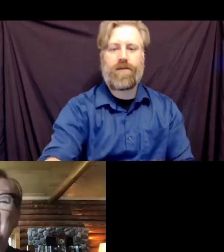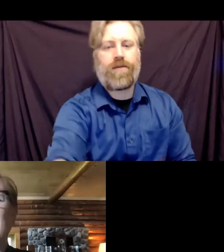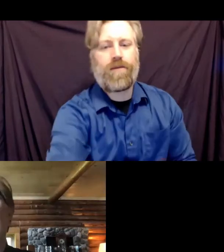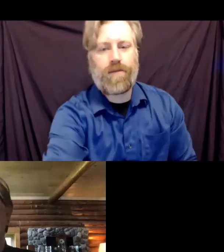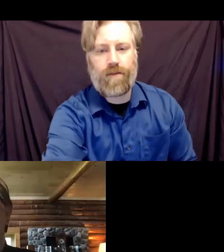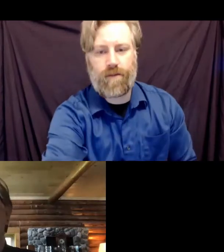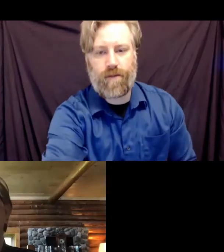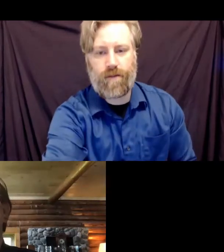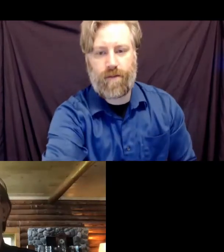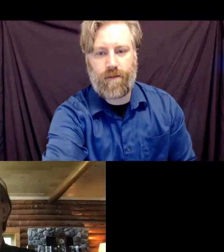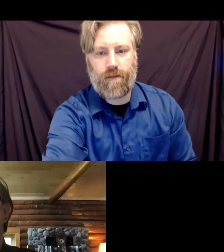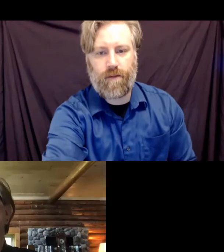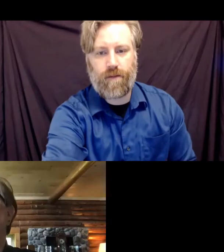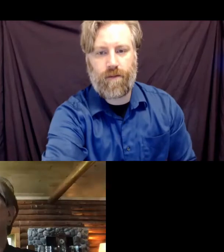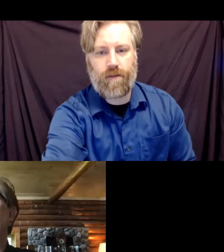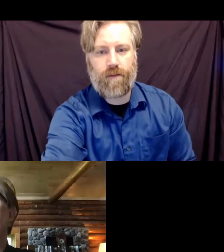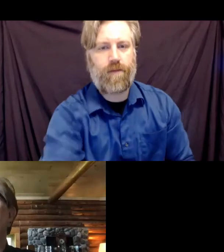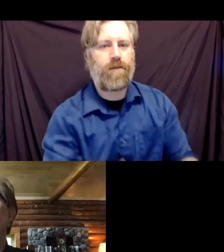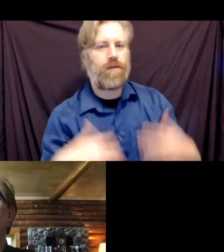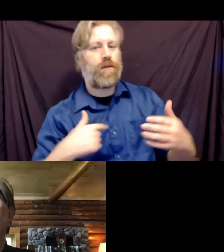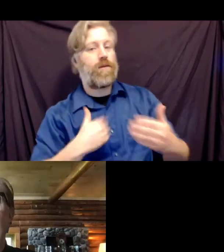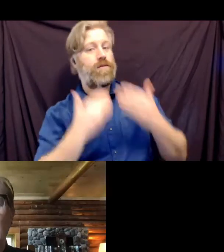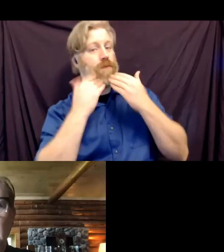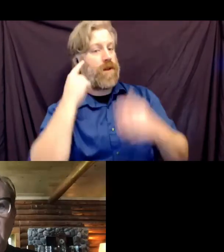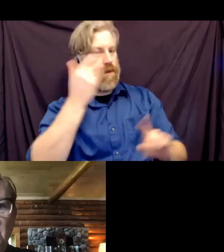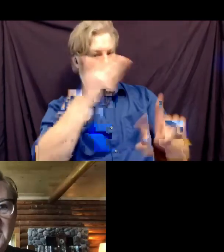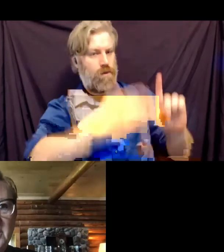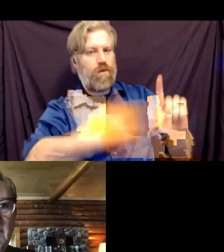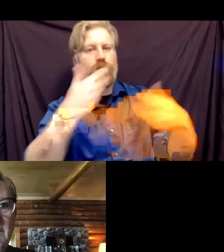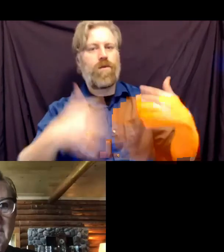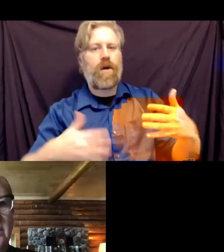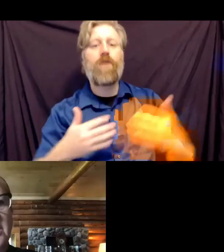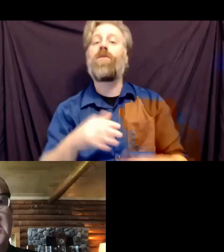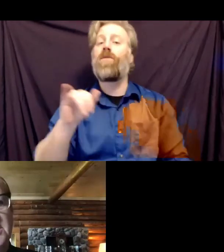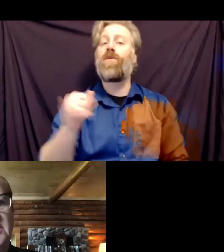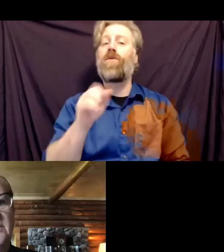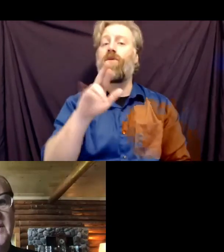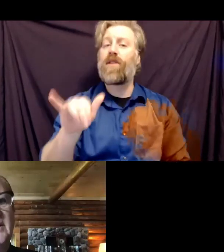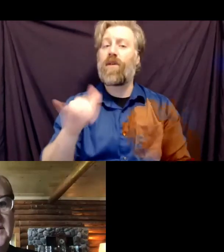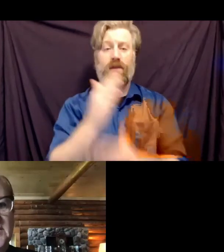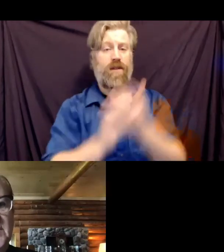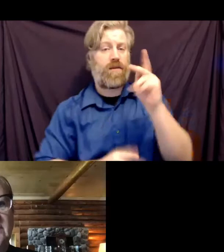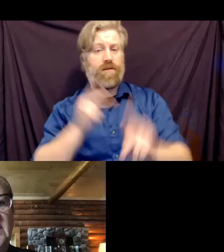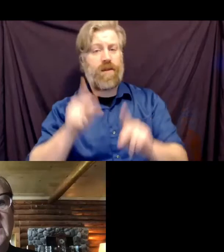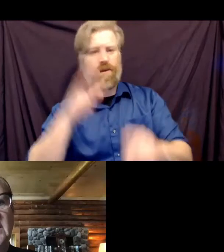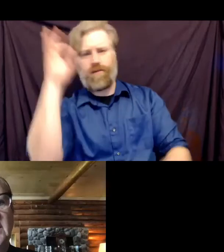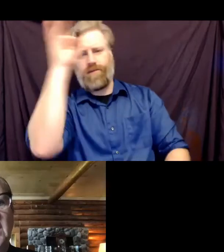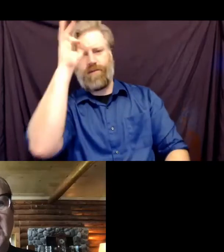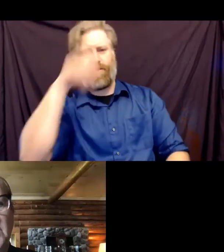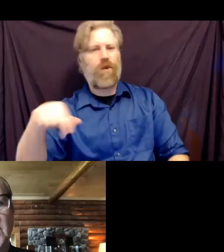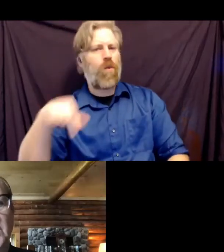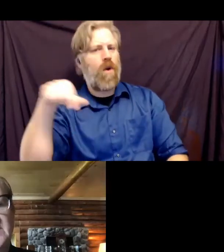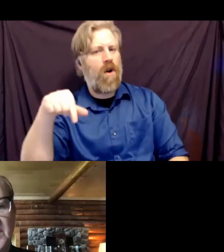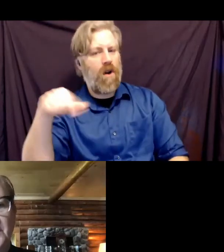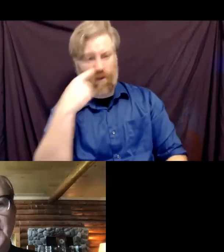you are. So Jerry, there's people who may not know much about Qigong. Can you share a little bit of the history of it and then how